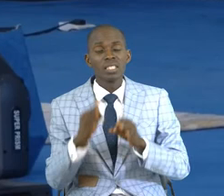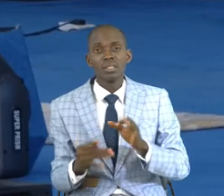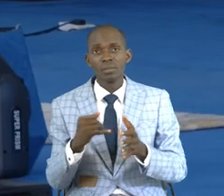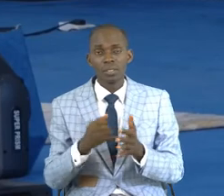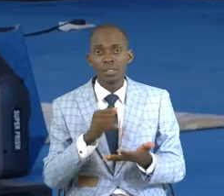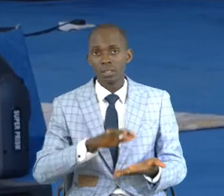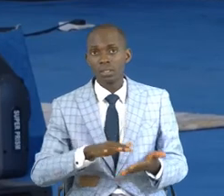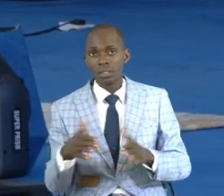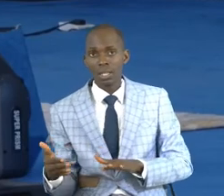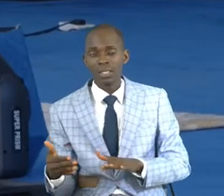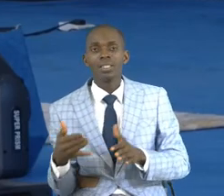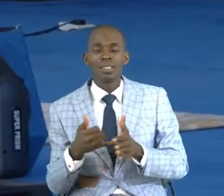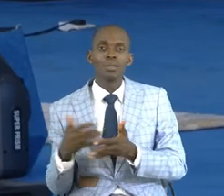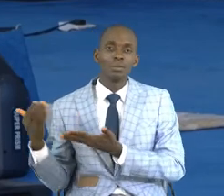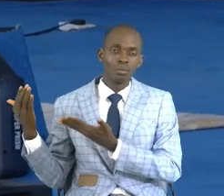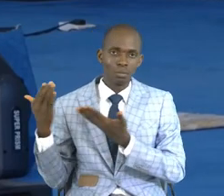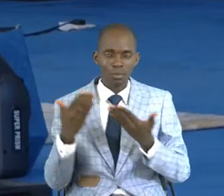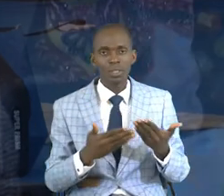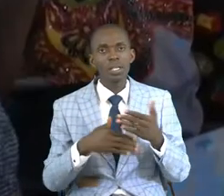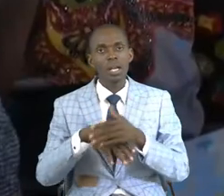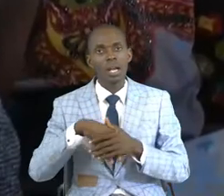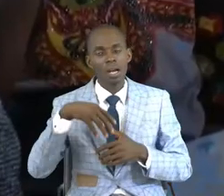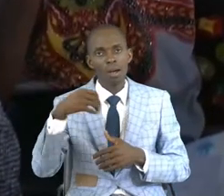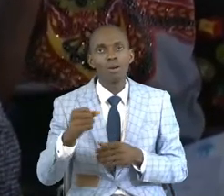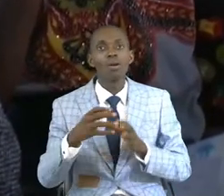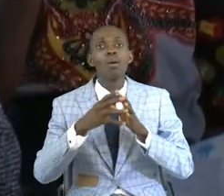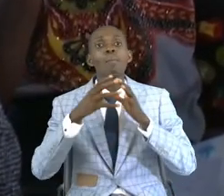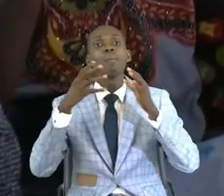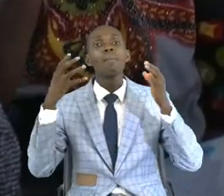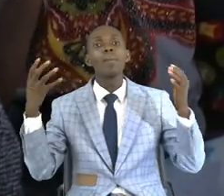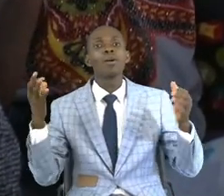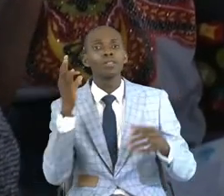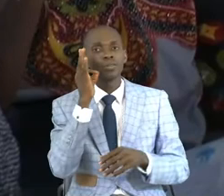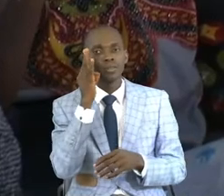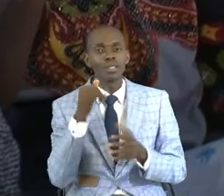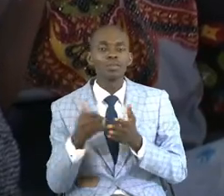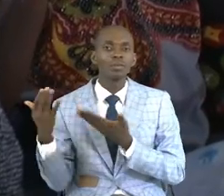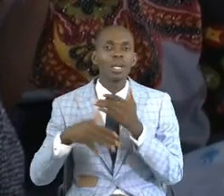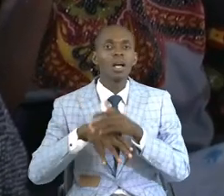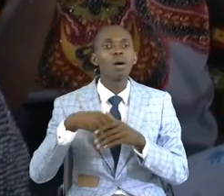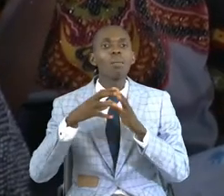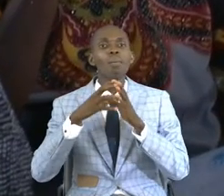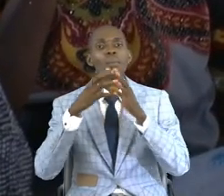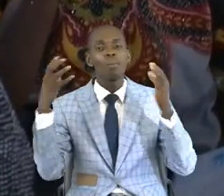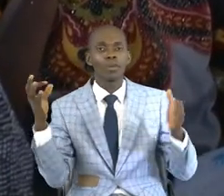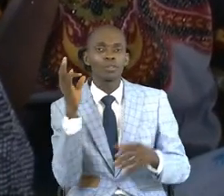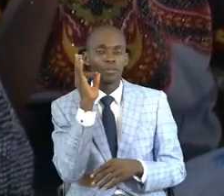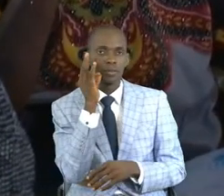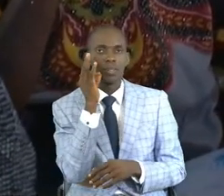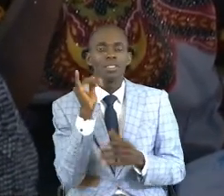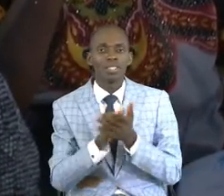it bringeth forth, tell me, tell me, tell me, much fruit. That's your